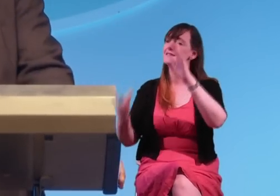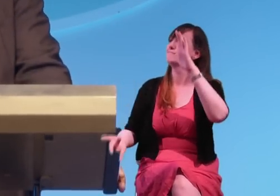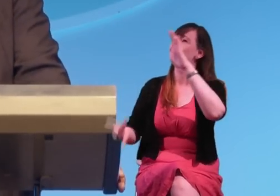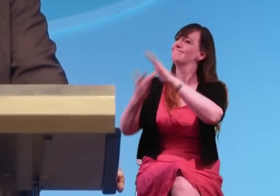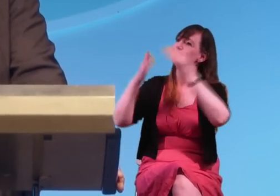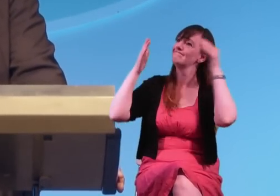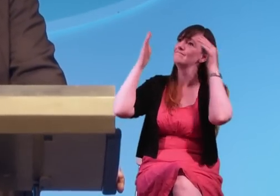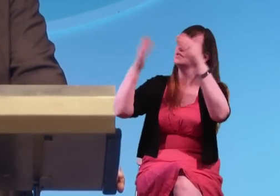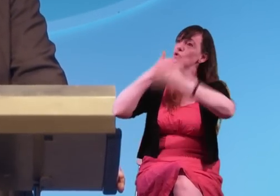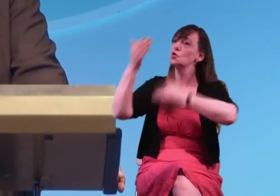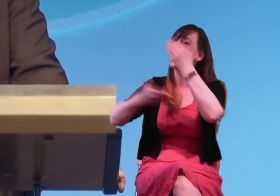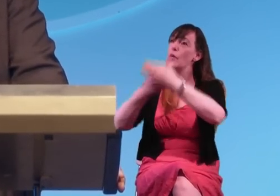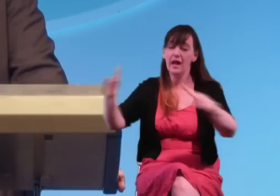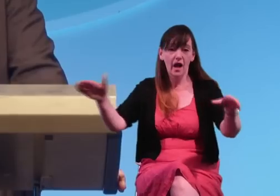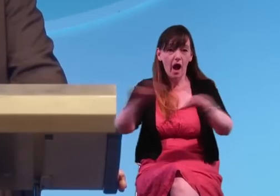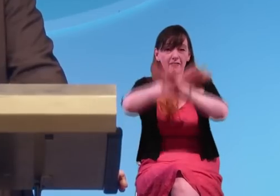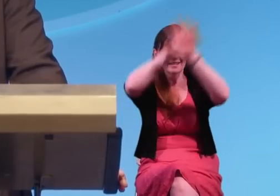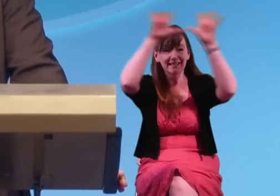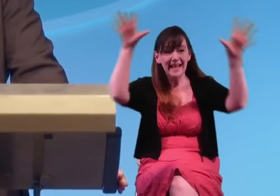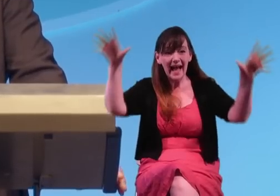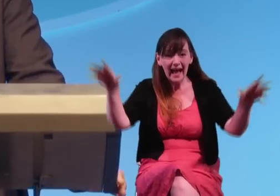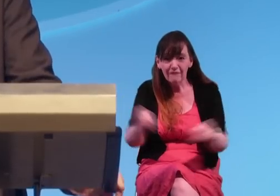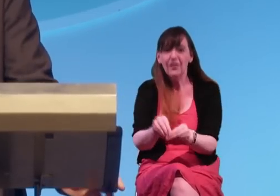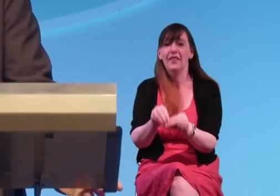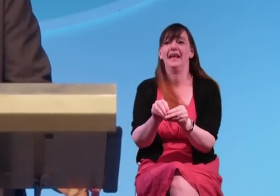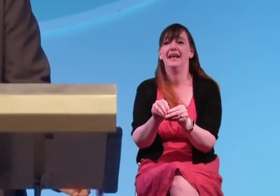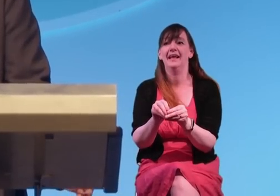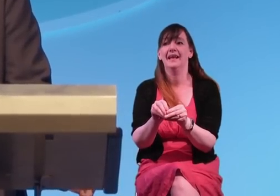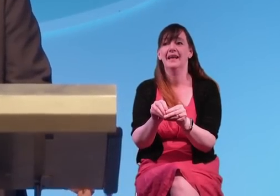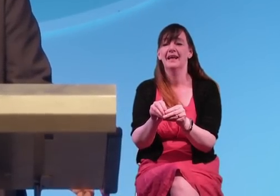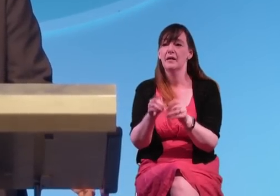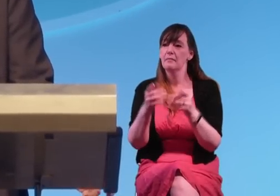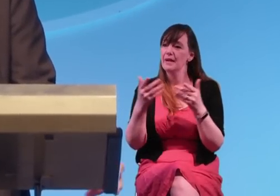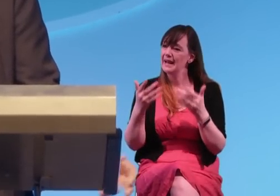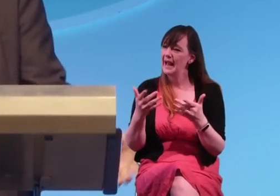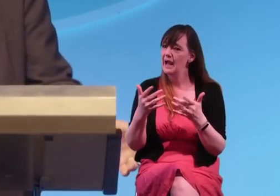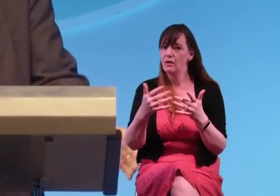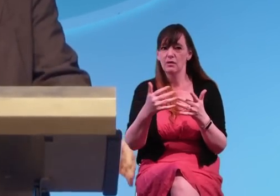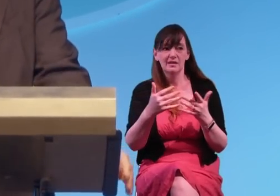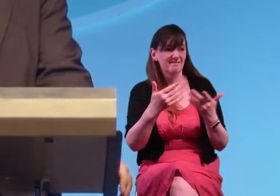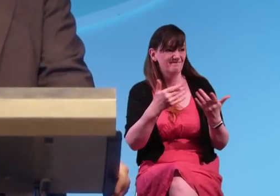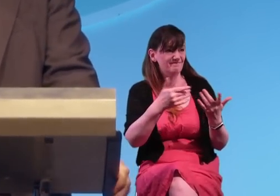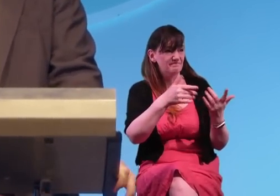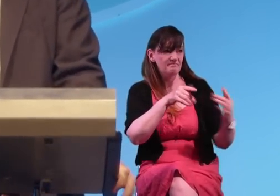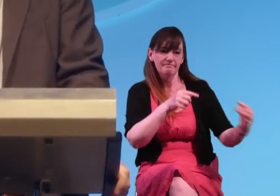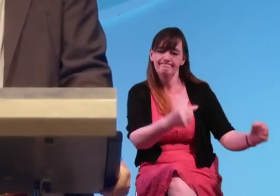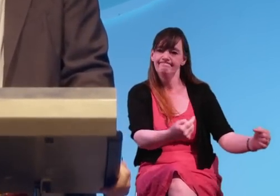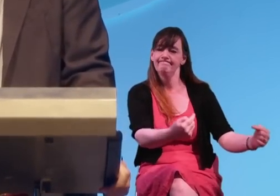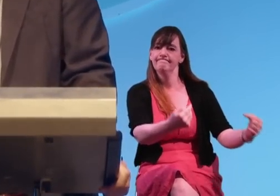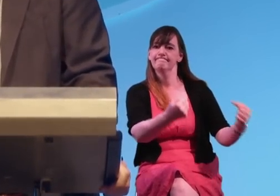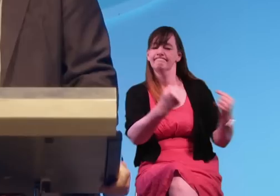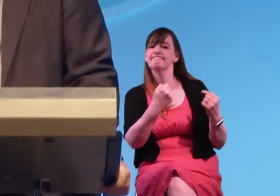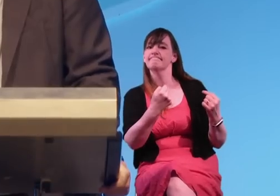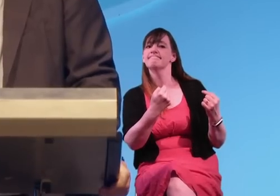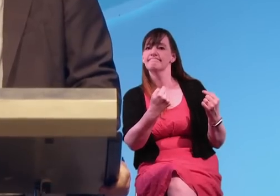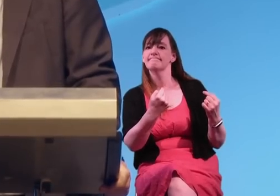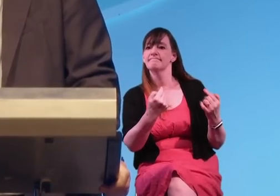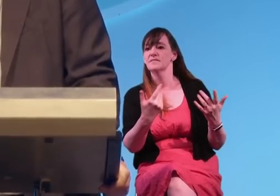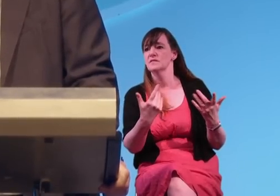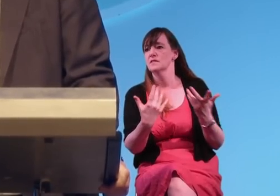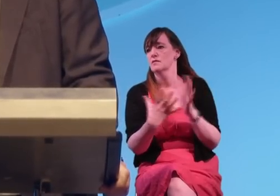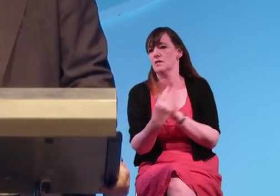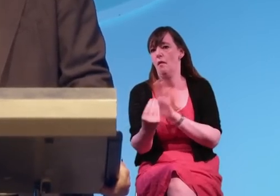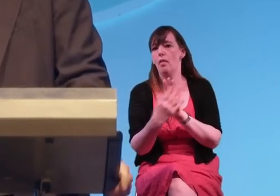covers everything. And this is why, of course, we find the pushback so strongly in relationship, for example, to